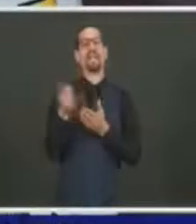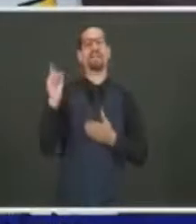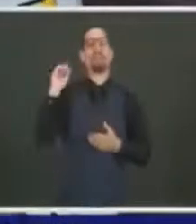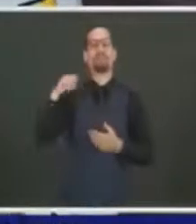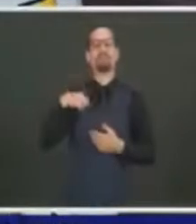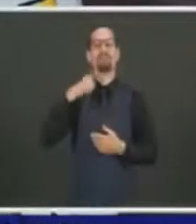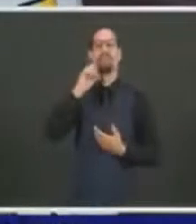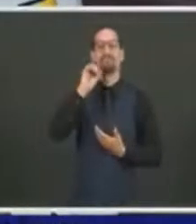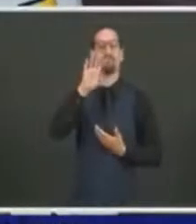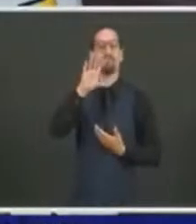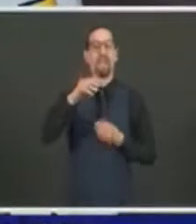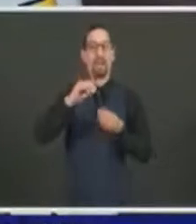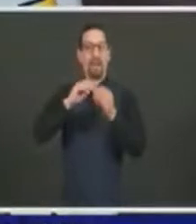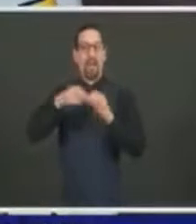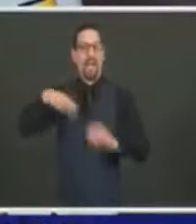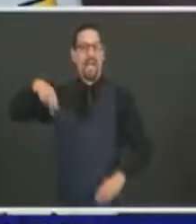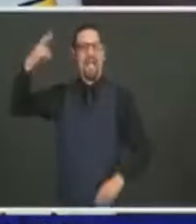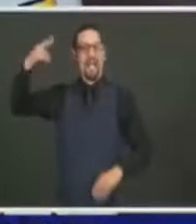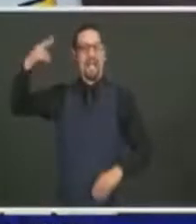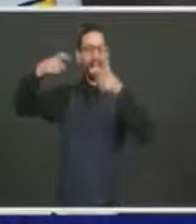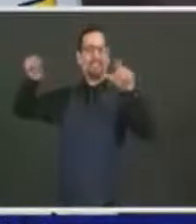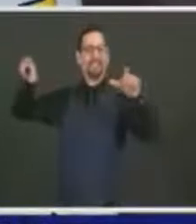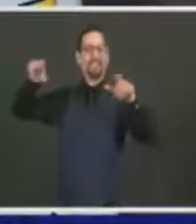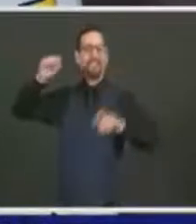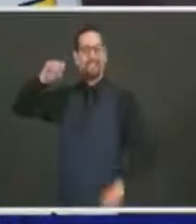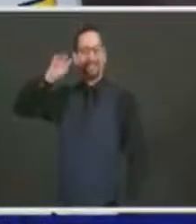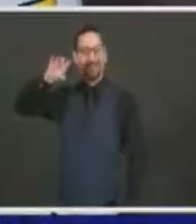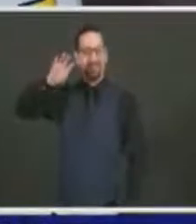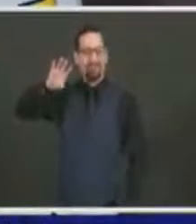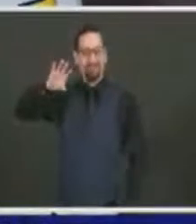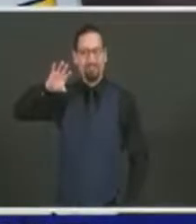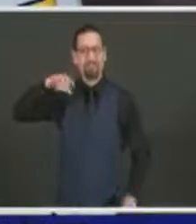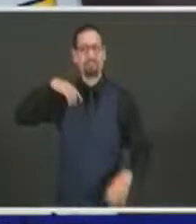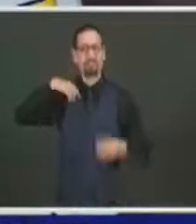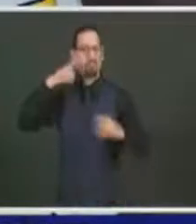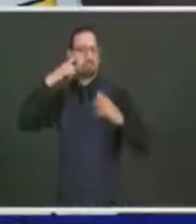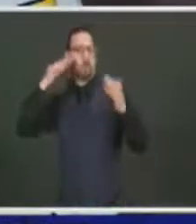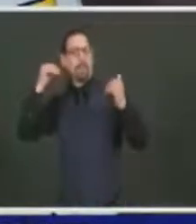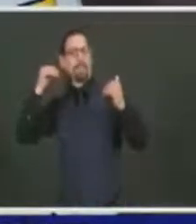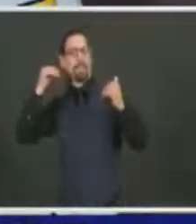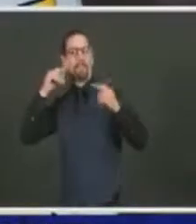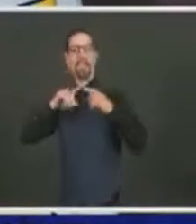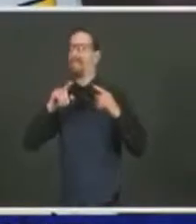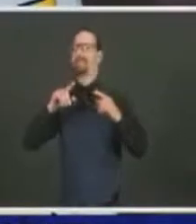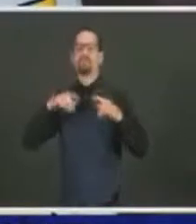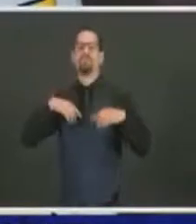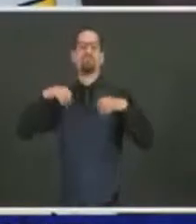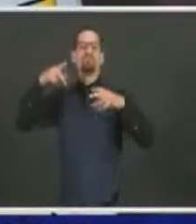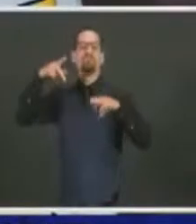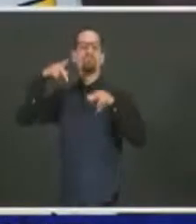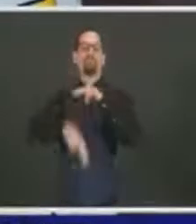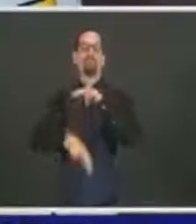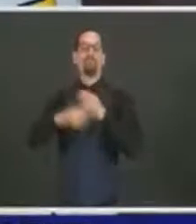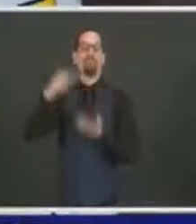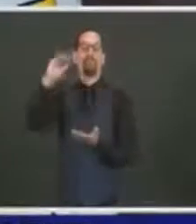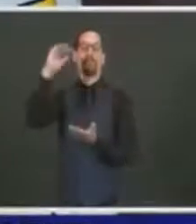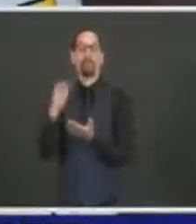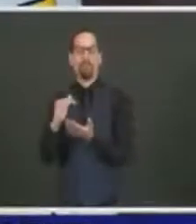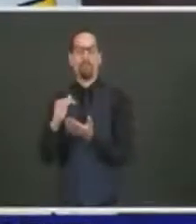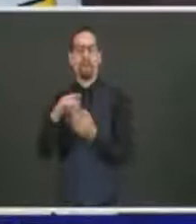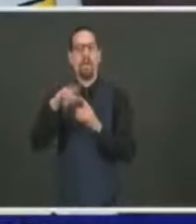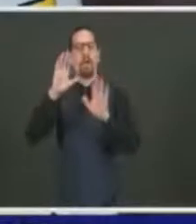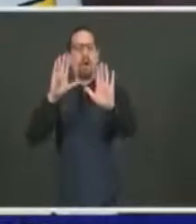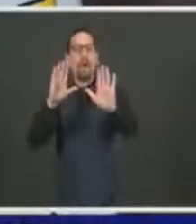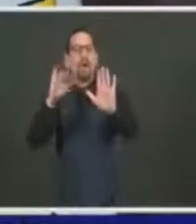be higher. So if you already had planned your wedding and